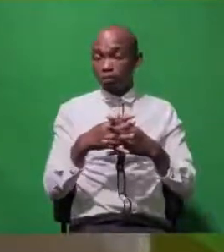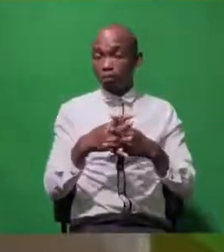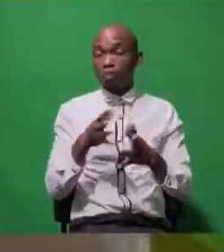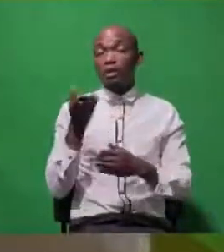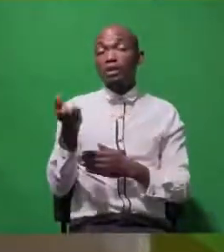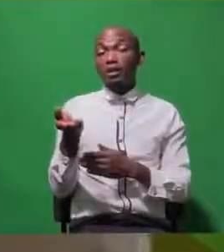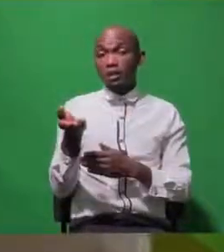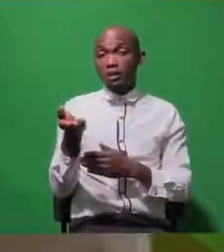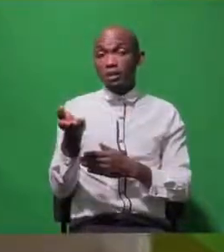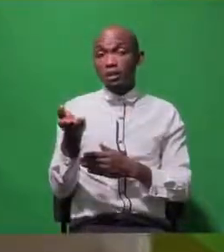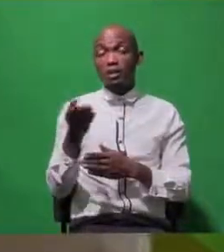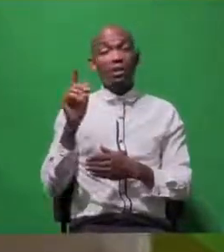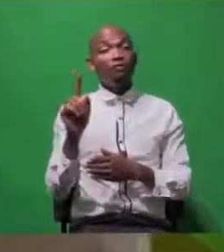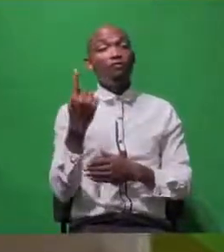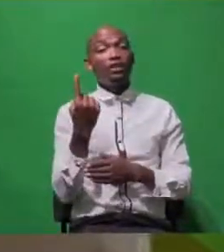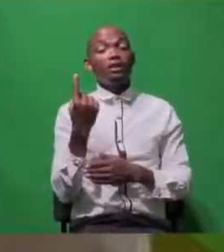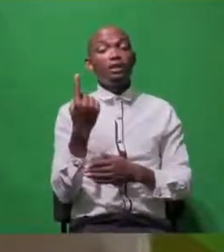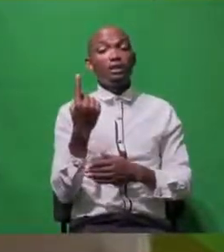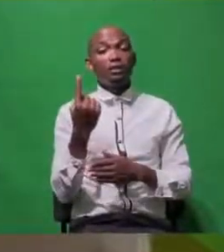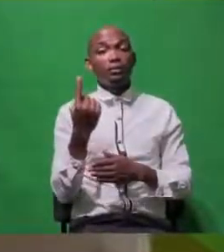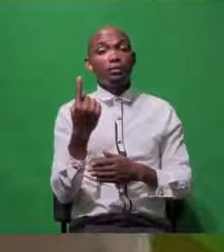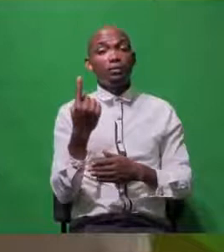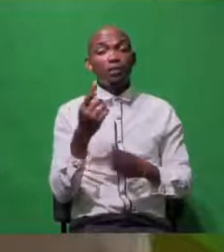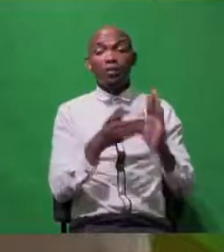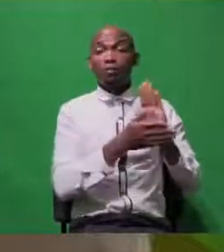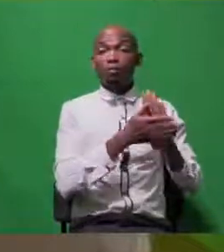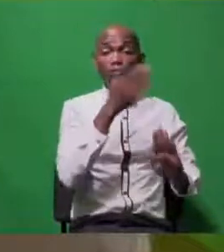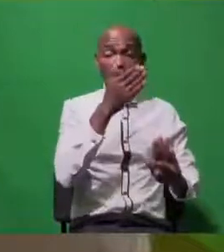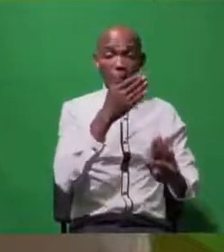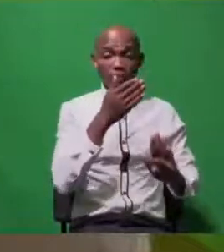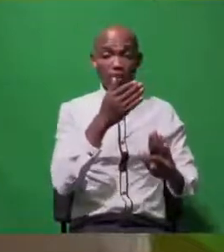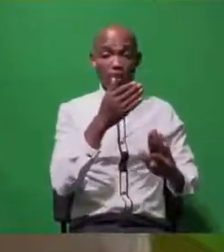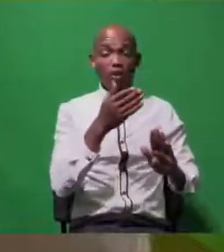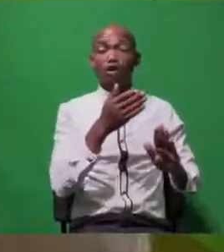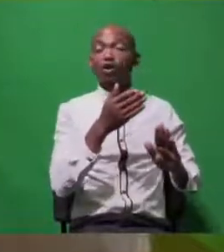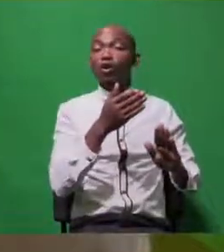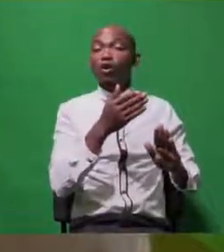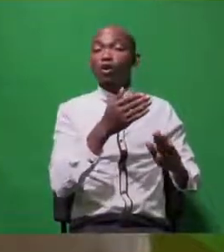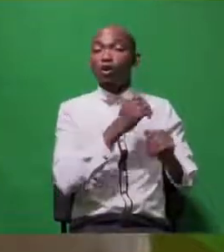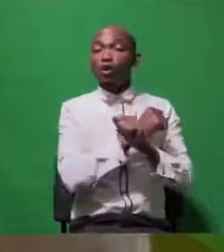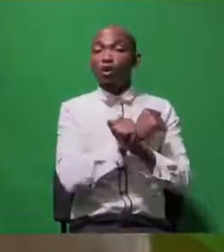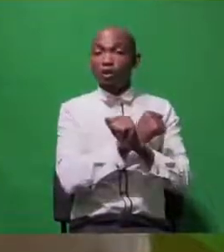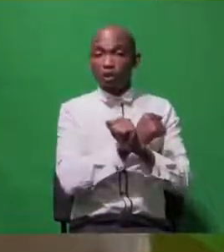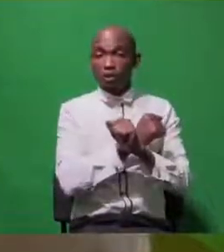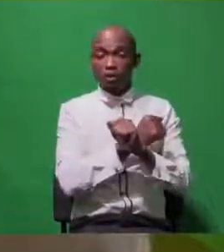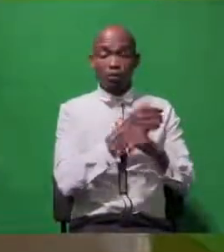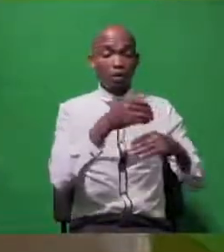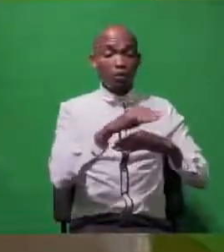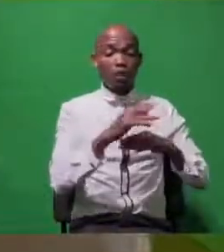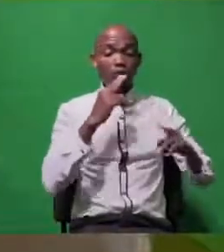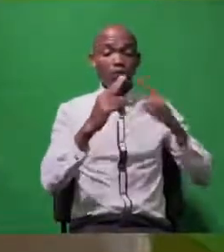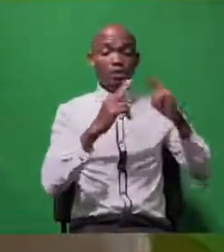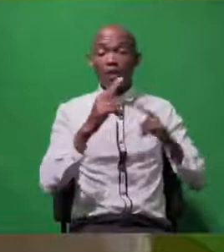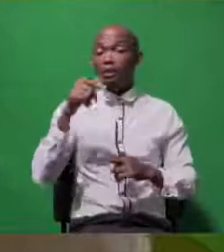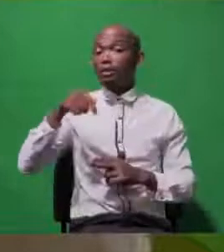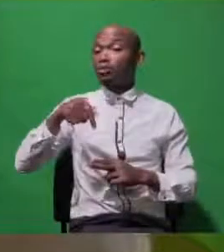is our first colonial social services, which we are discussing today.